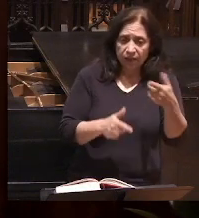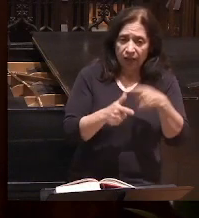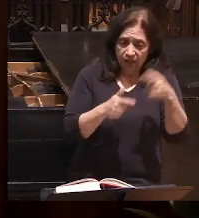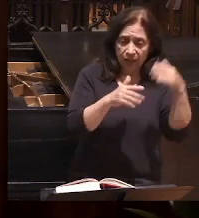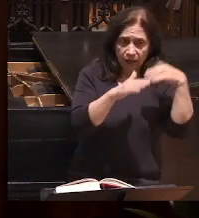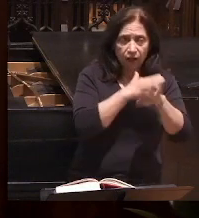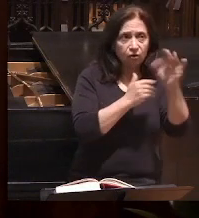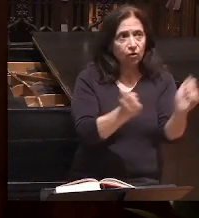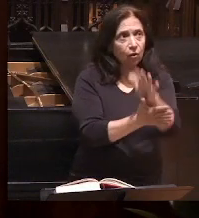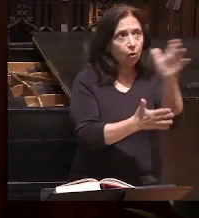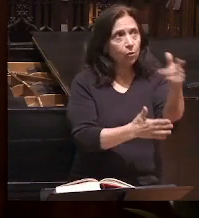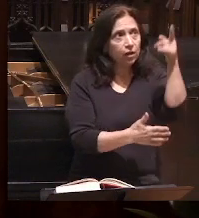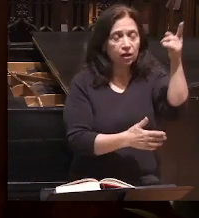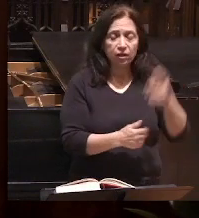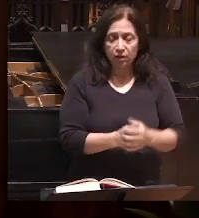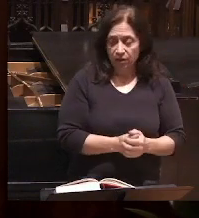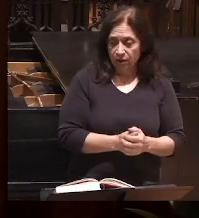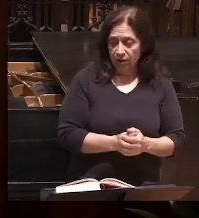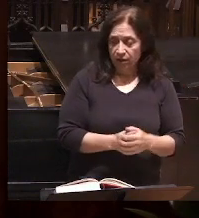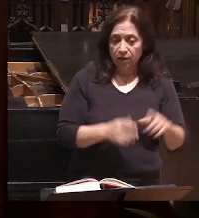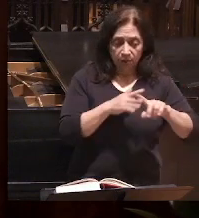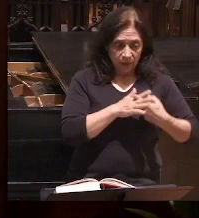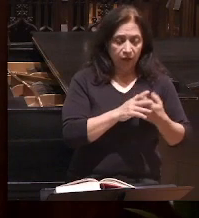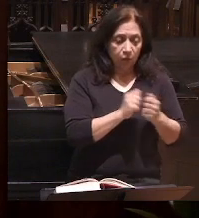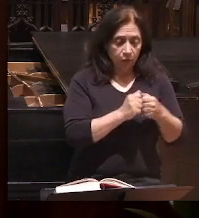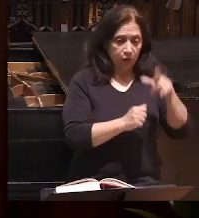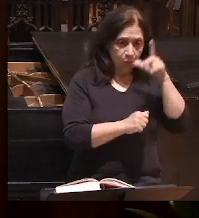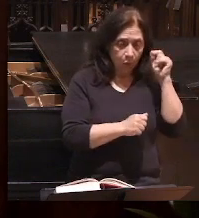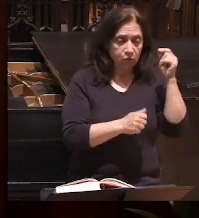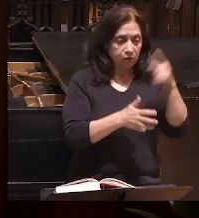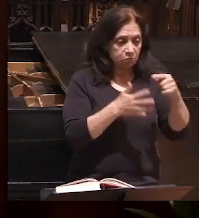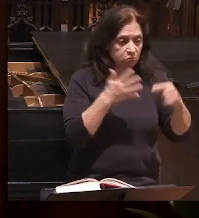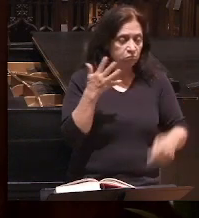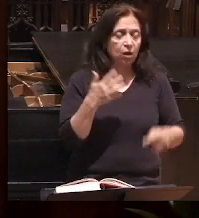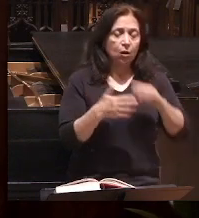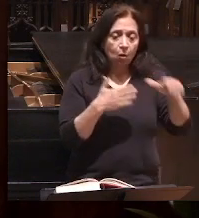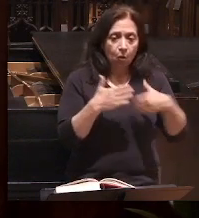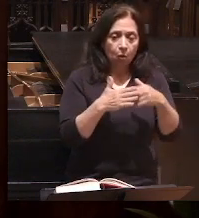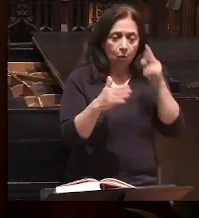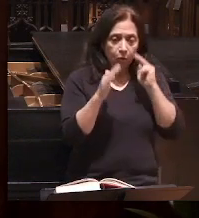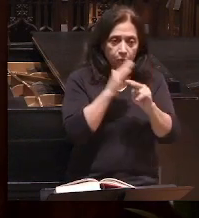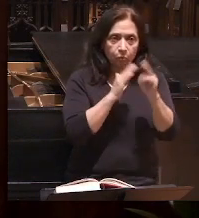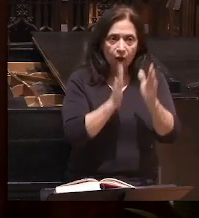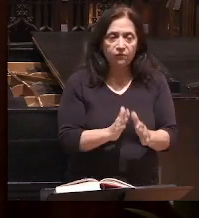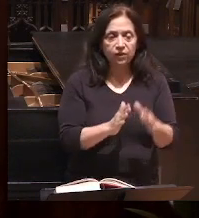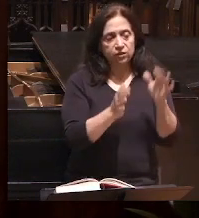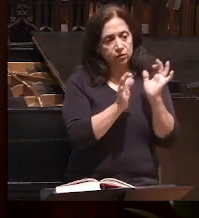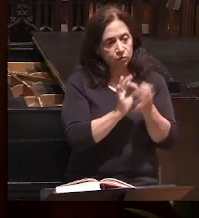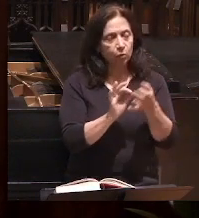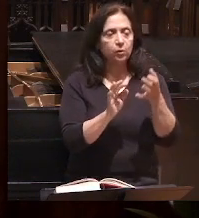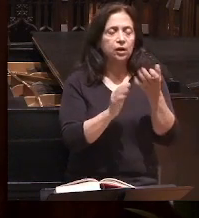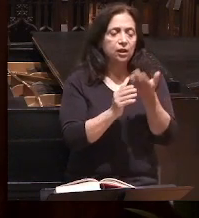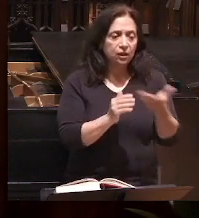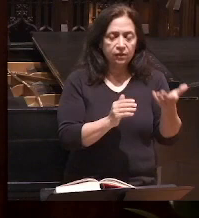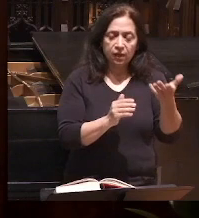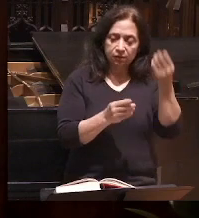glory? Then, beginning with Moses and all the prophets, he interpreted to them the